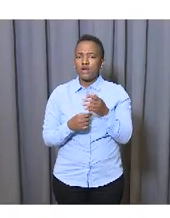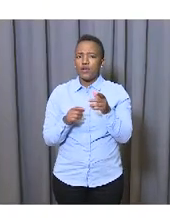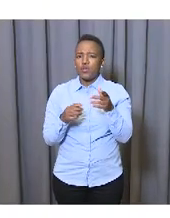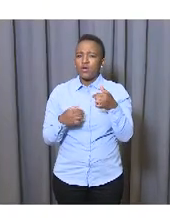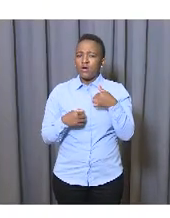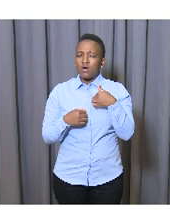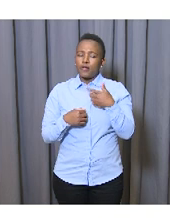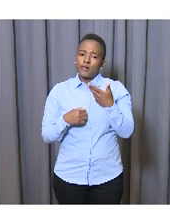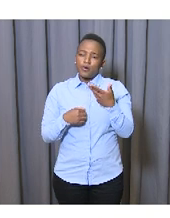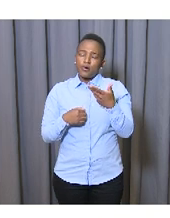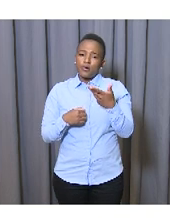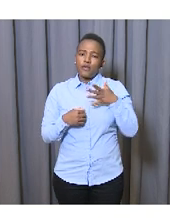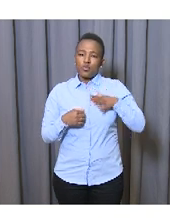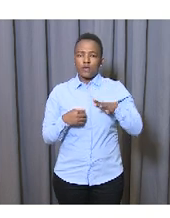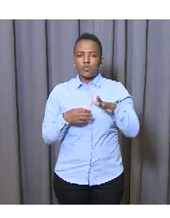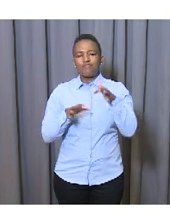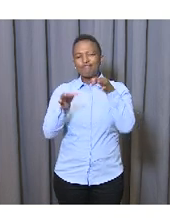we want to highlight is that